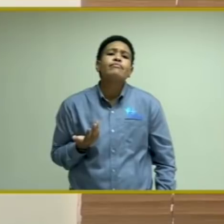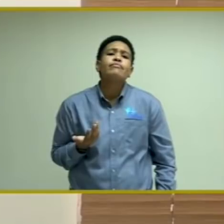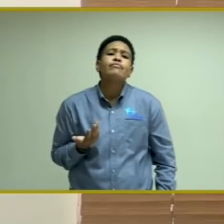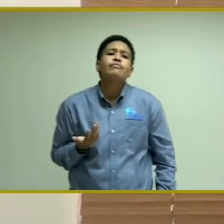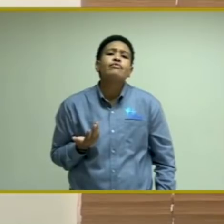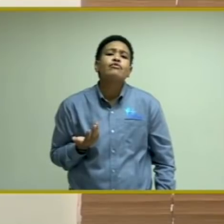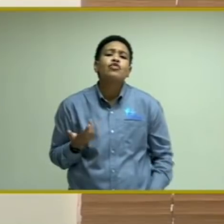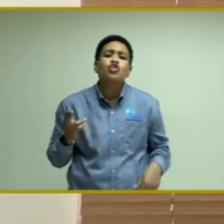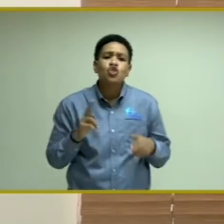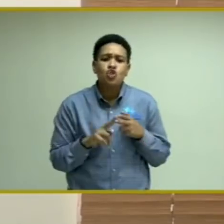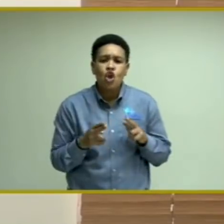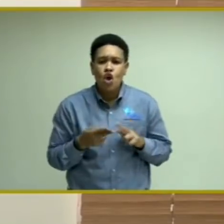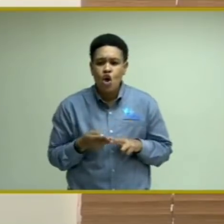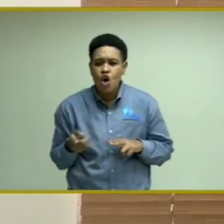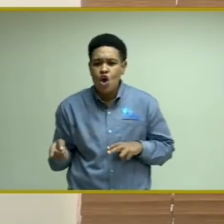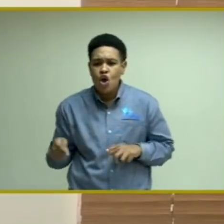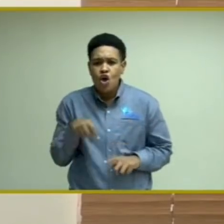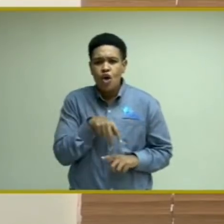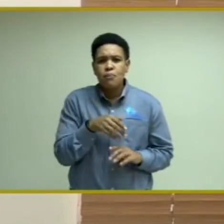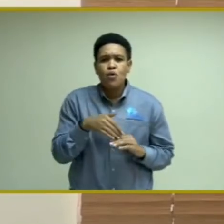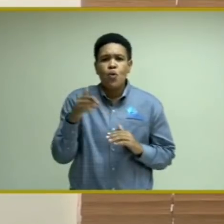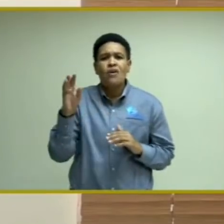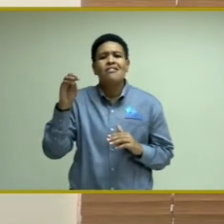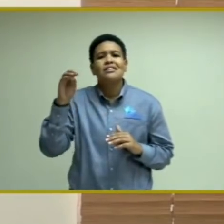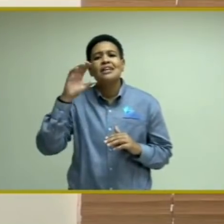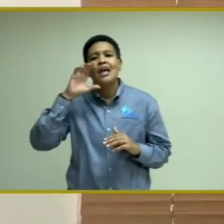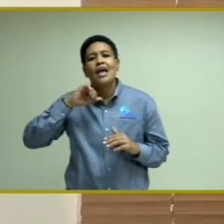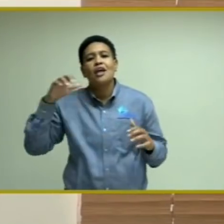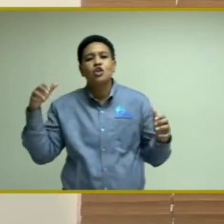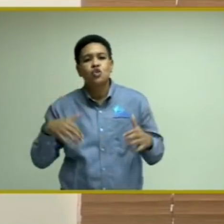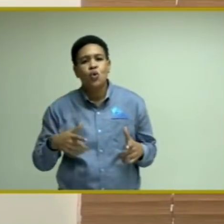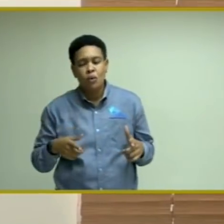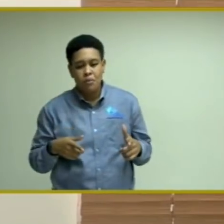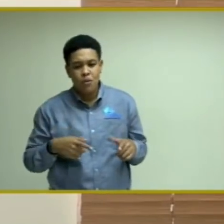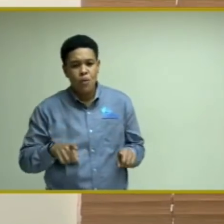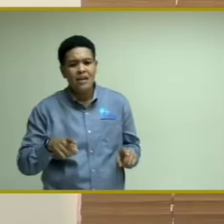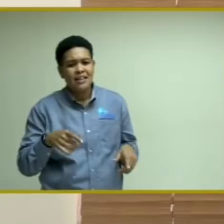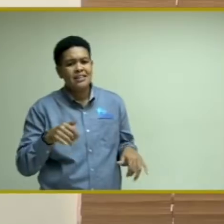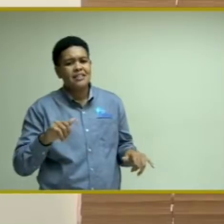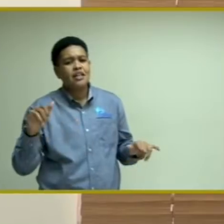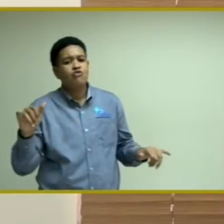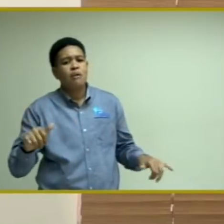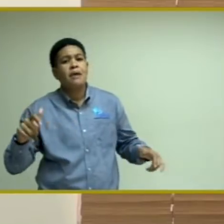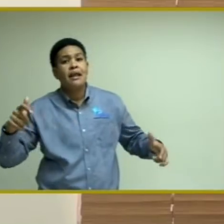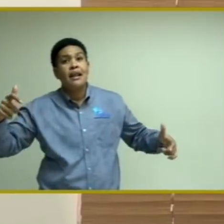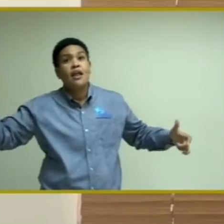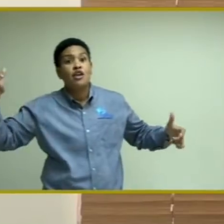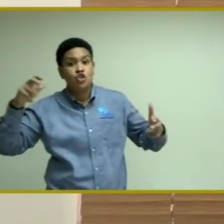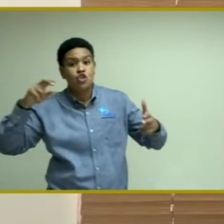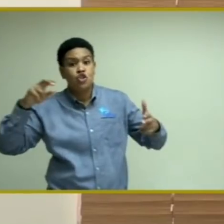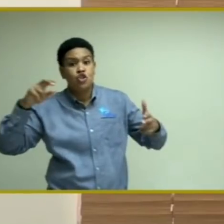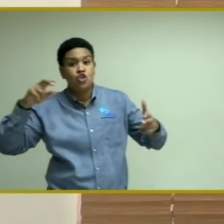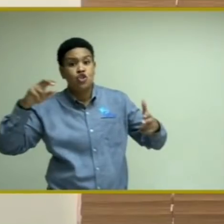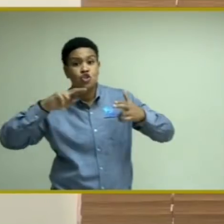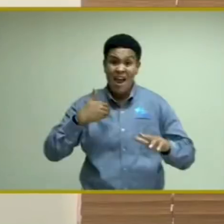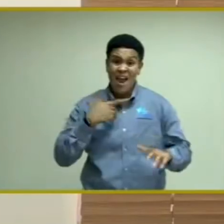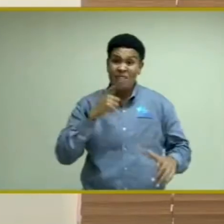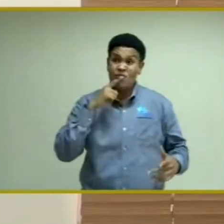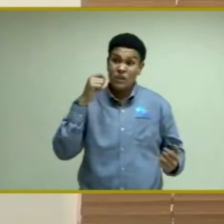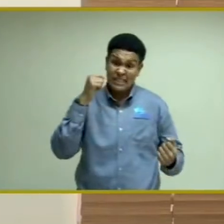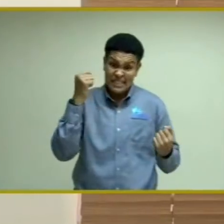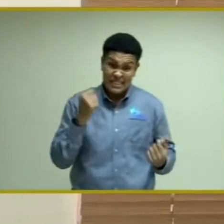numbers of the over 60 age group. While they still remain the largest numbers that we have